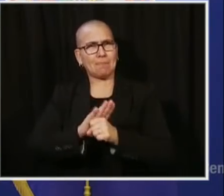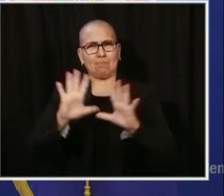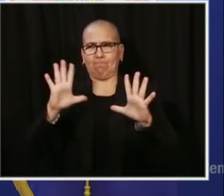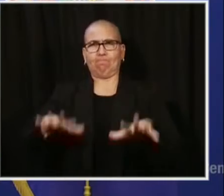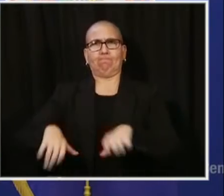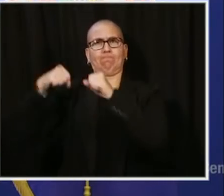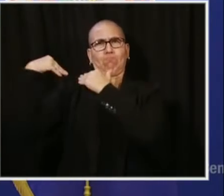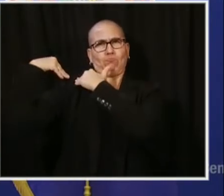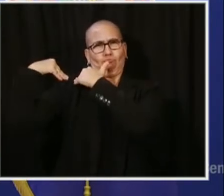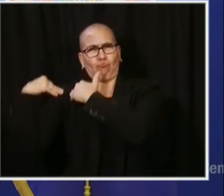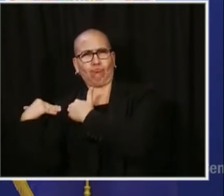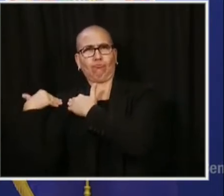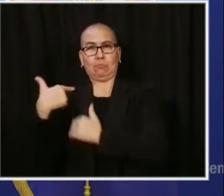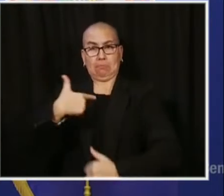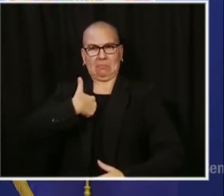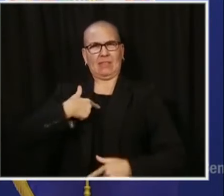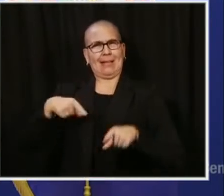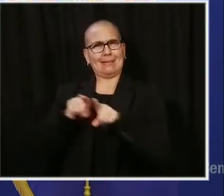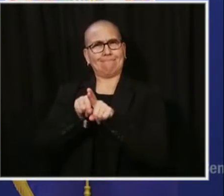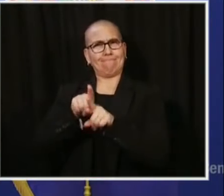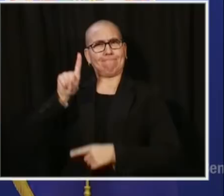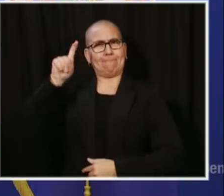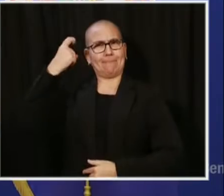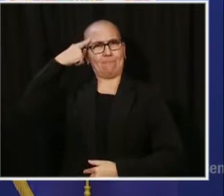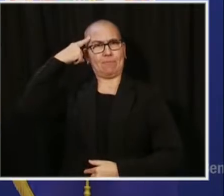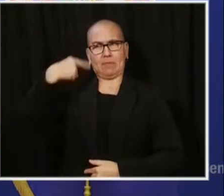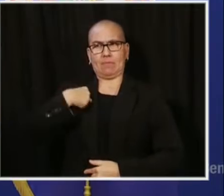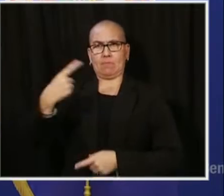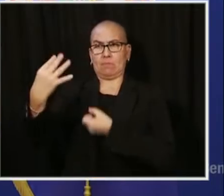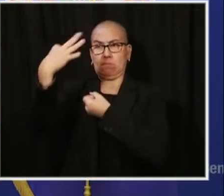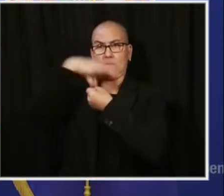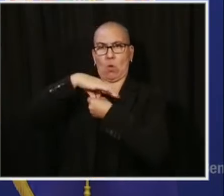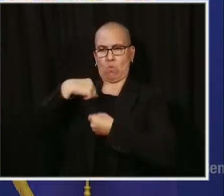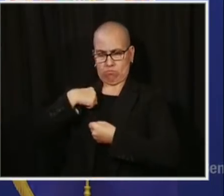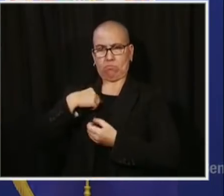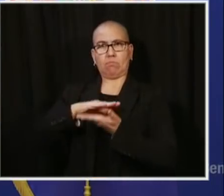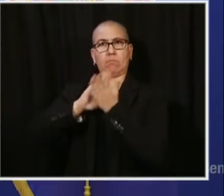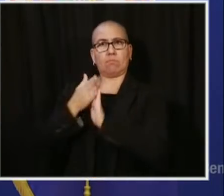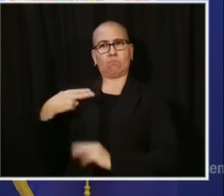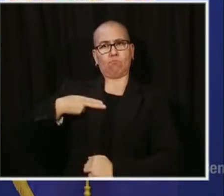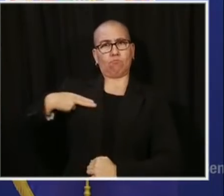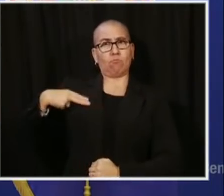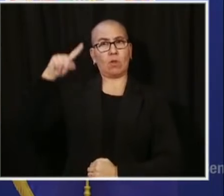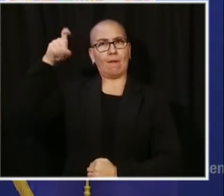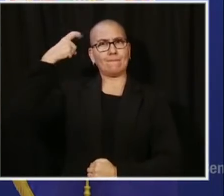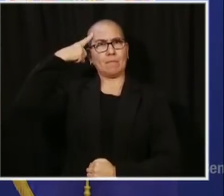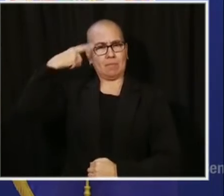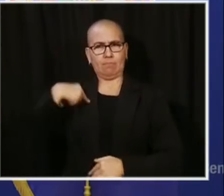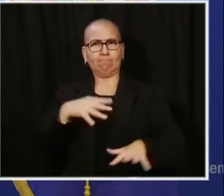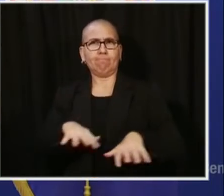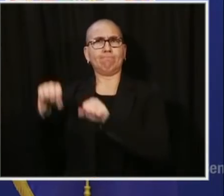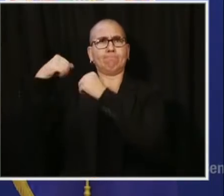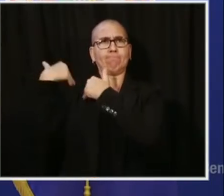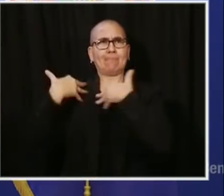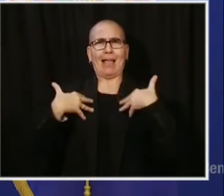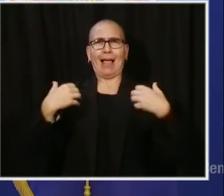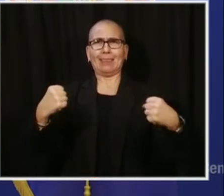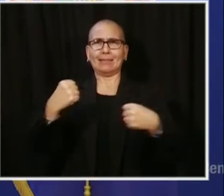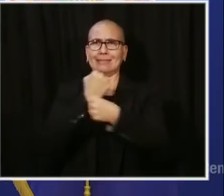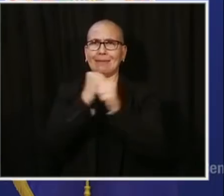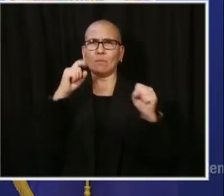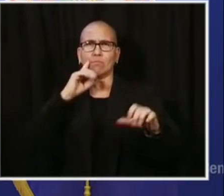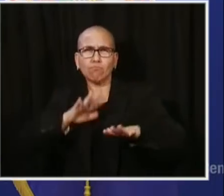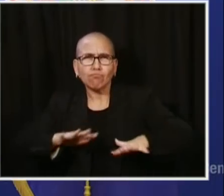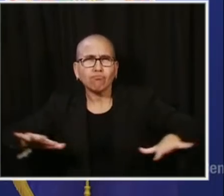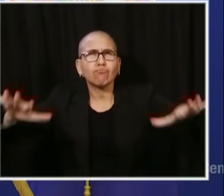rested in me by the people of Minnesota was to make sure that the health, safety, and well-being of Minnesotans was protected, and that we would